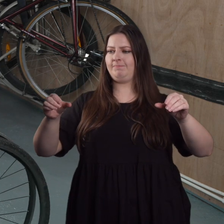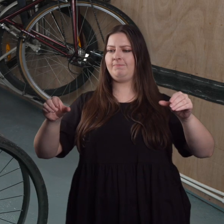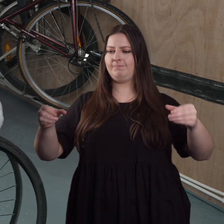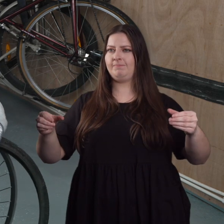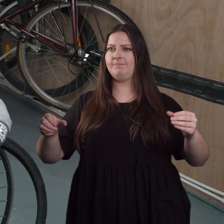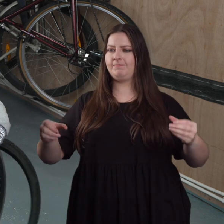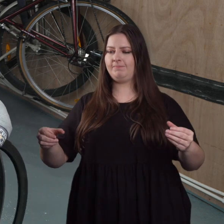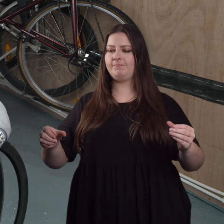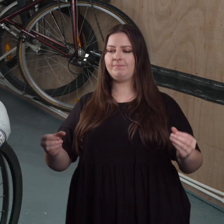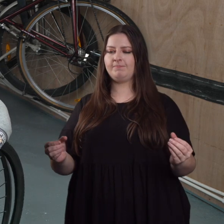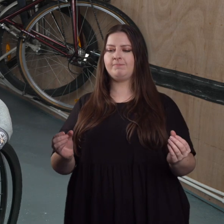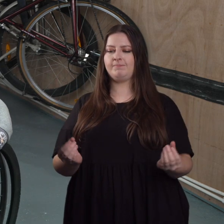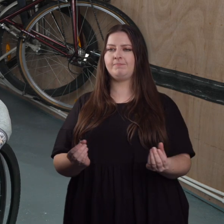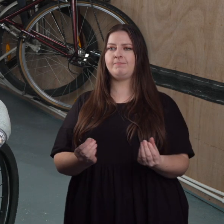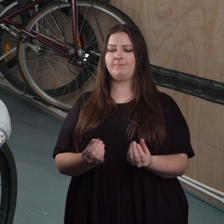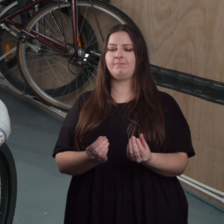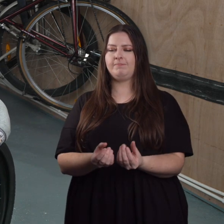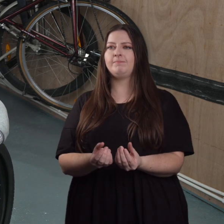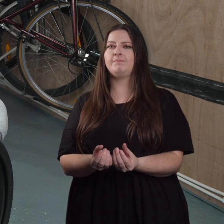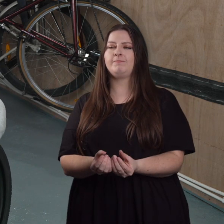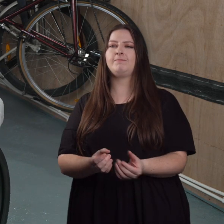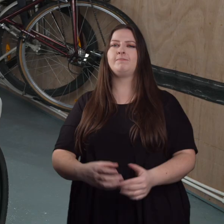put half the tire onto the wheel.